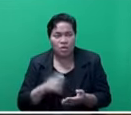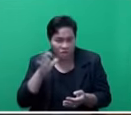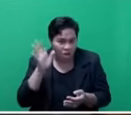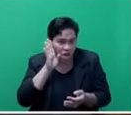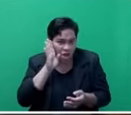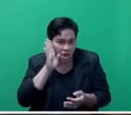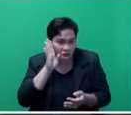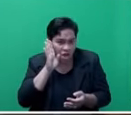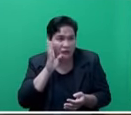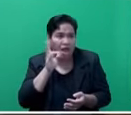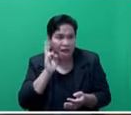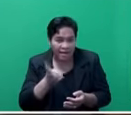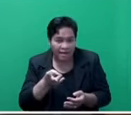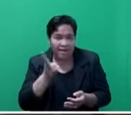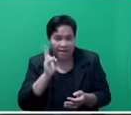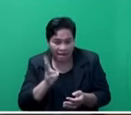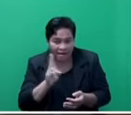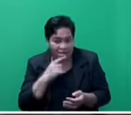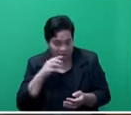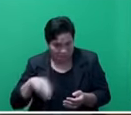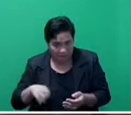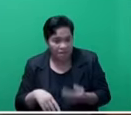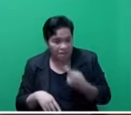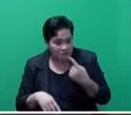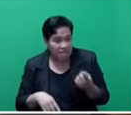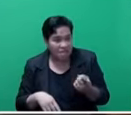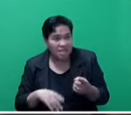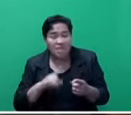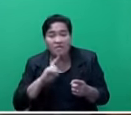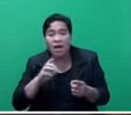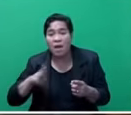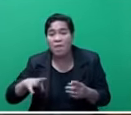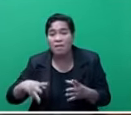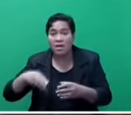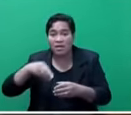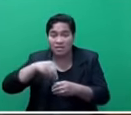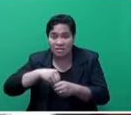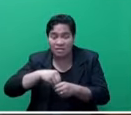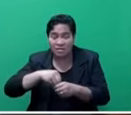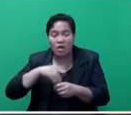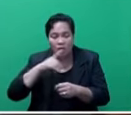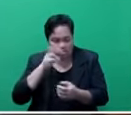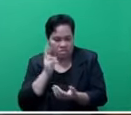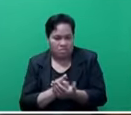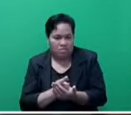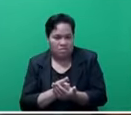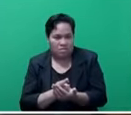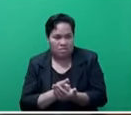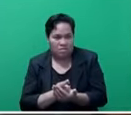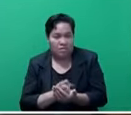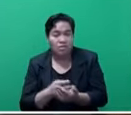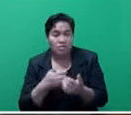House, time and time again, as the members have stood up, they said that only when a member of the opposition is in place do we get really good reports. This